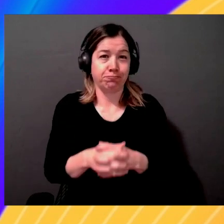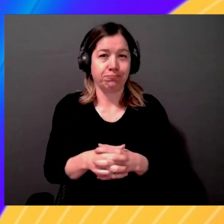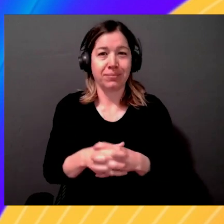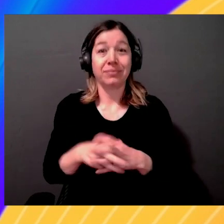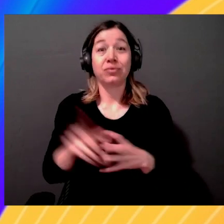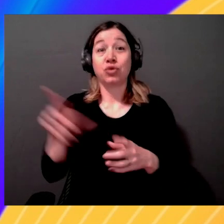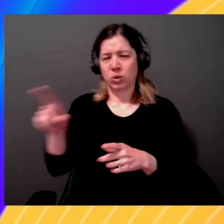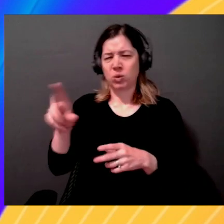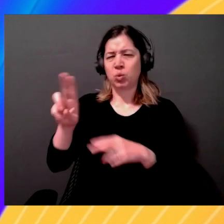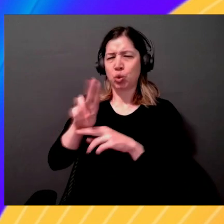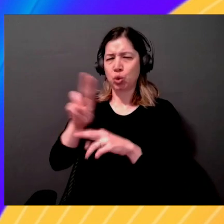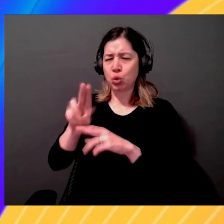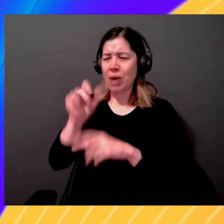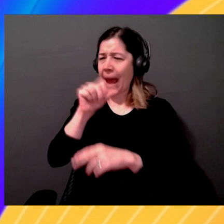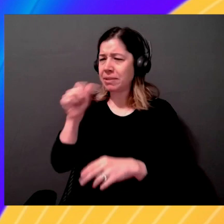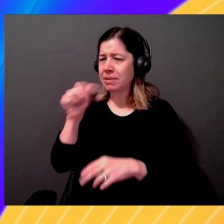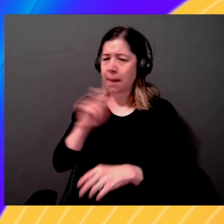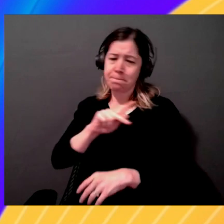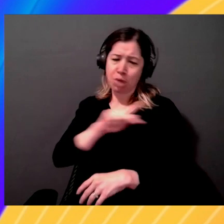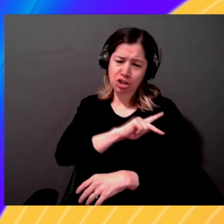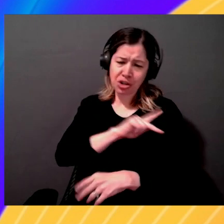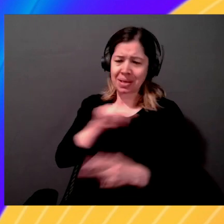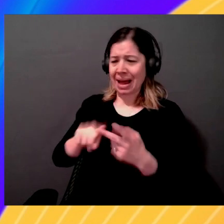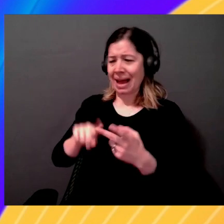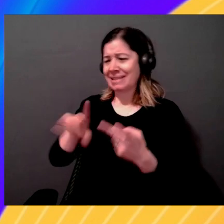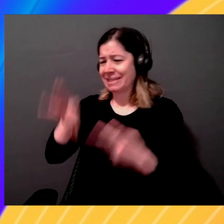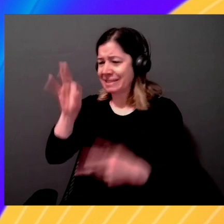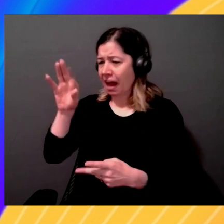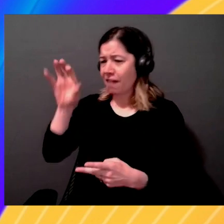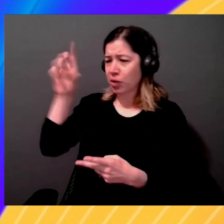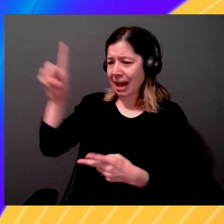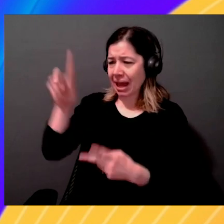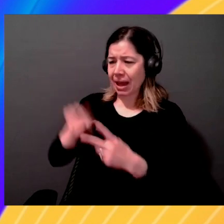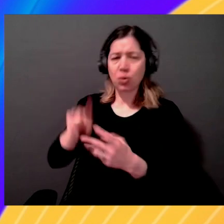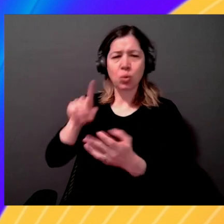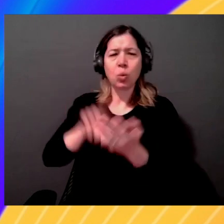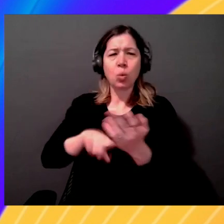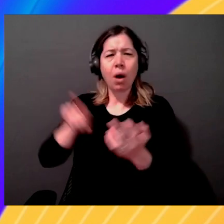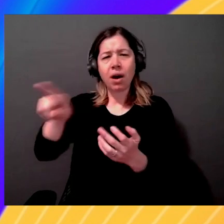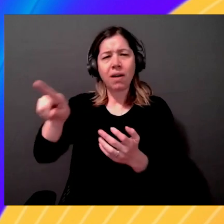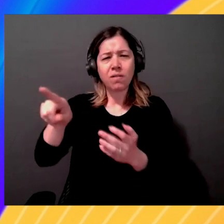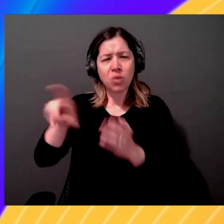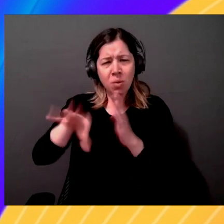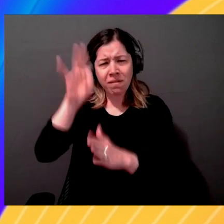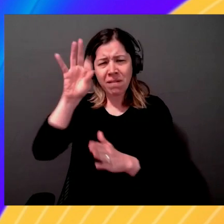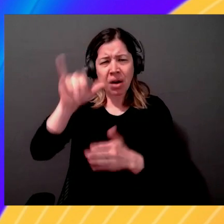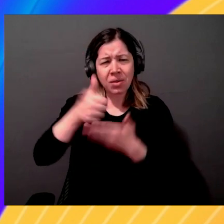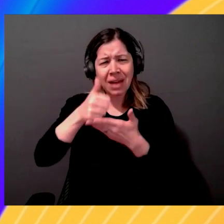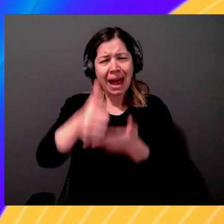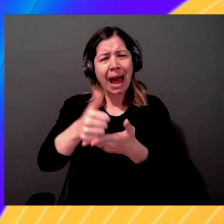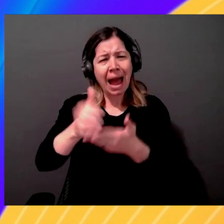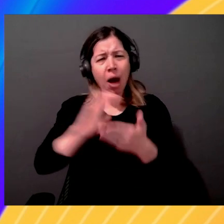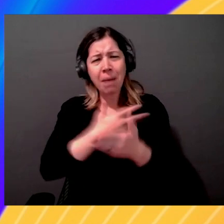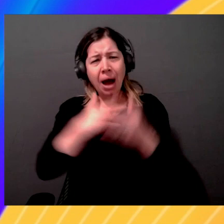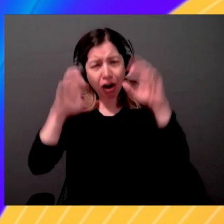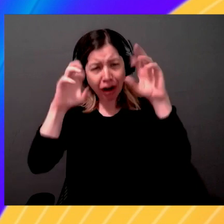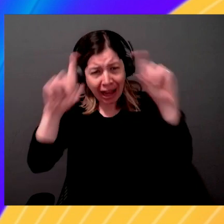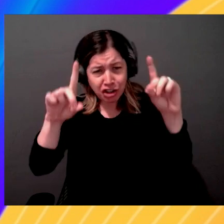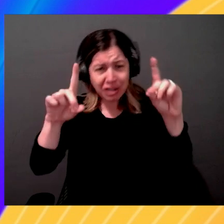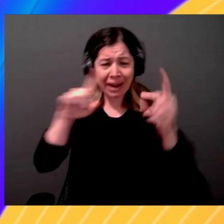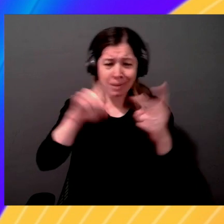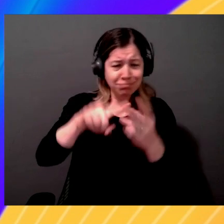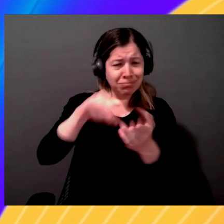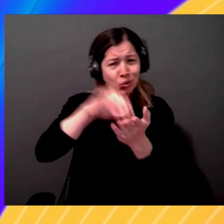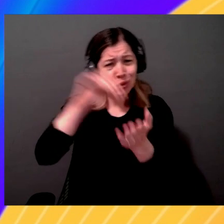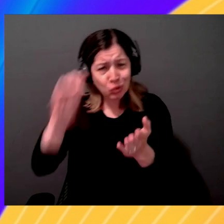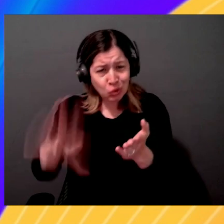and Discovery Ed, what is it that you have found to be helping our educators and students across the world,